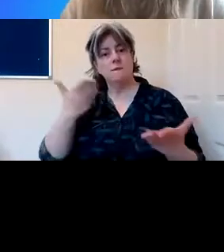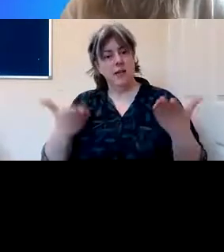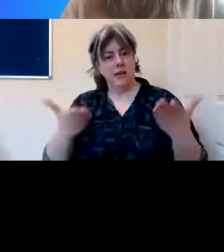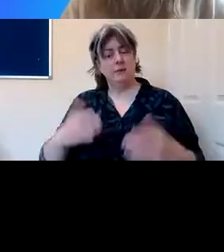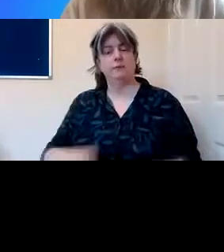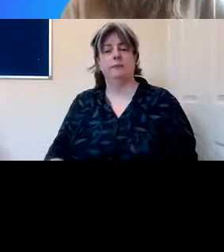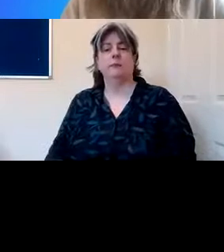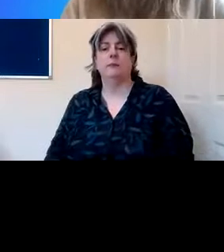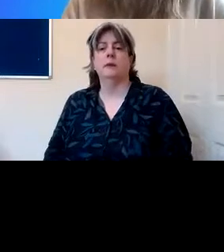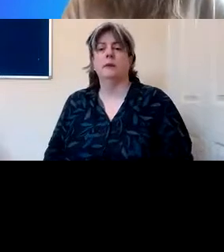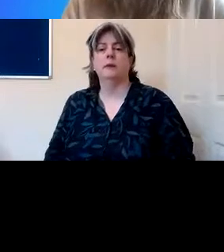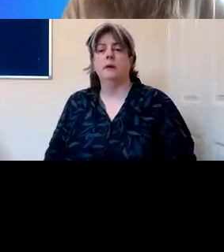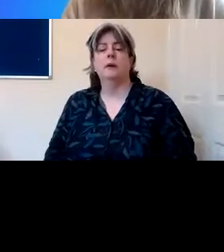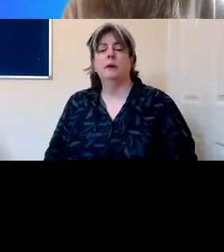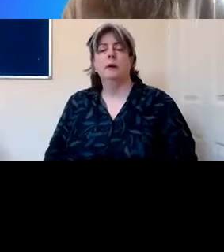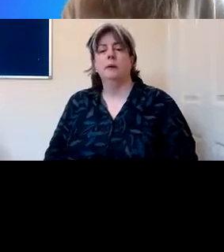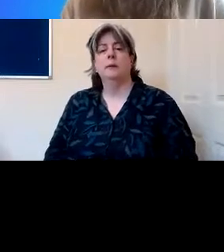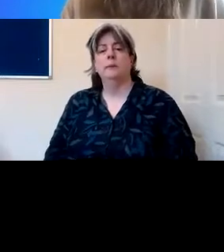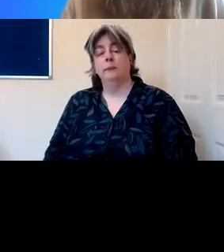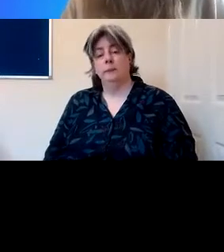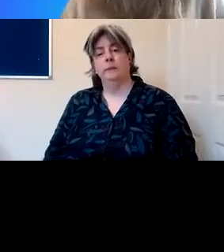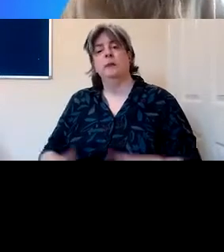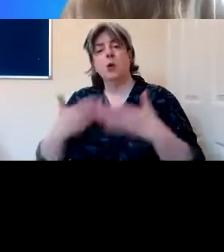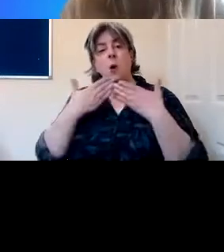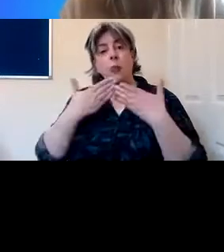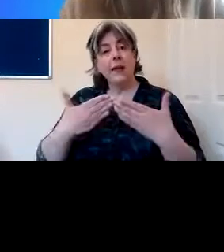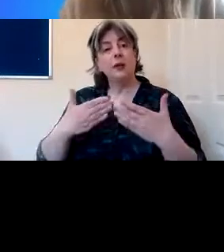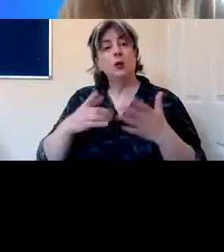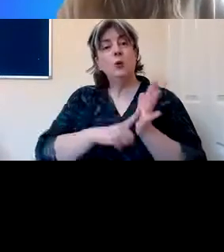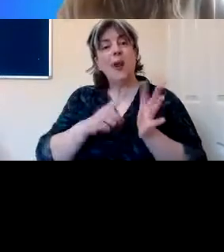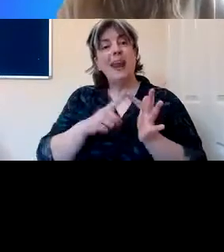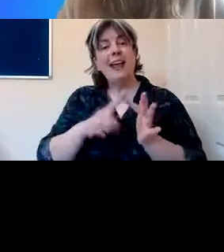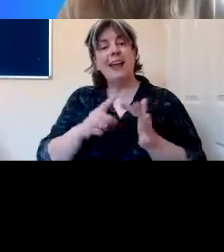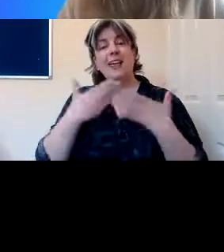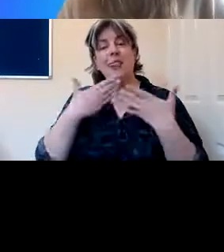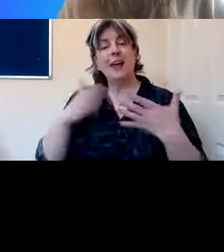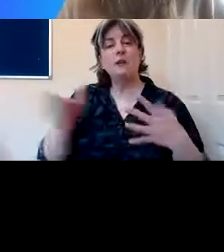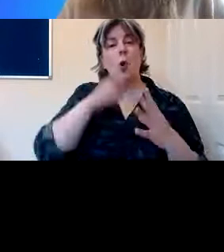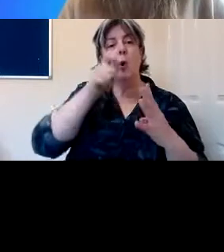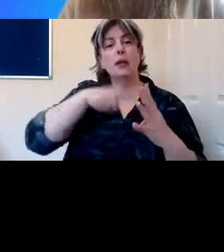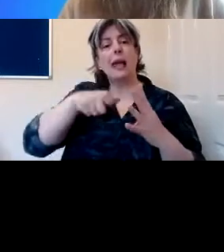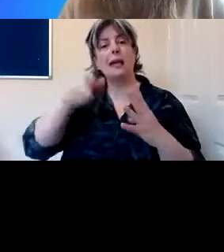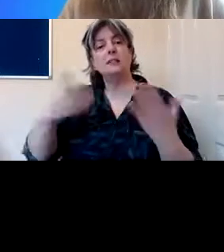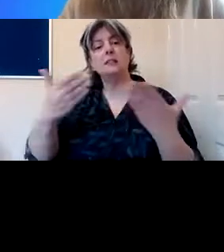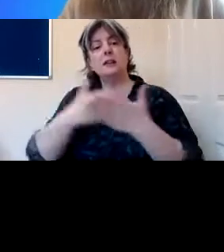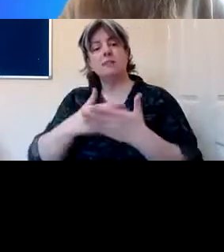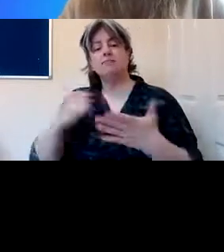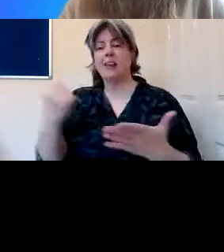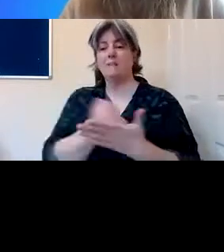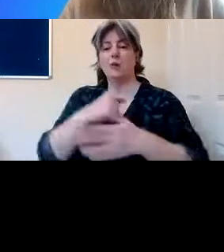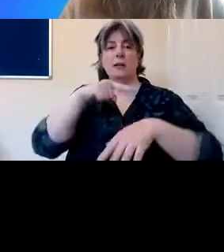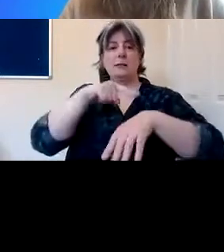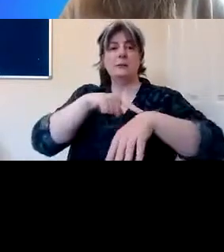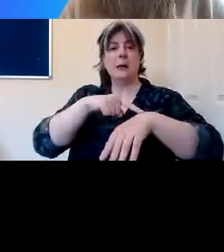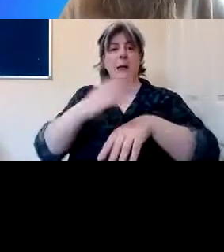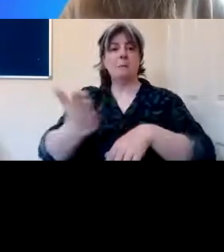Thank you very much, Lee. Thank you for all your comments from all the candidates this evening. Unfortunately, time has run out.